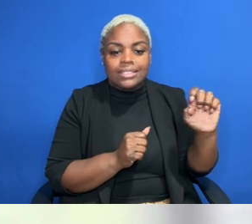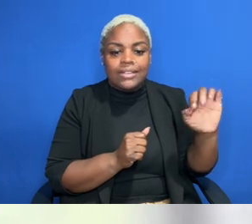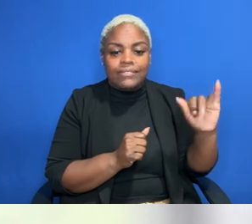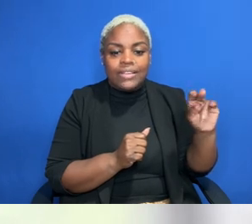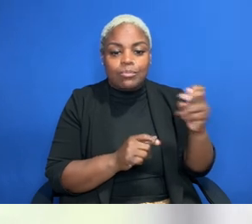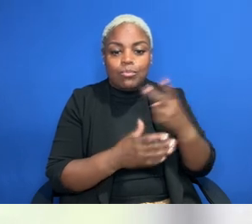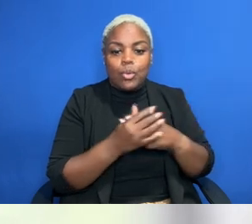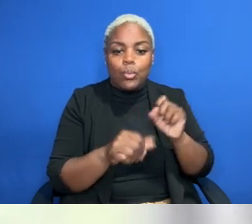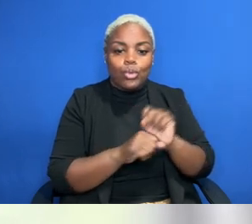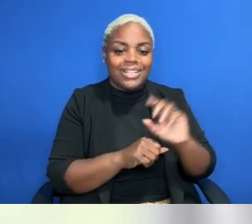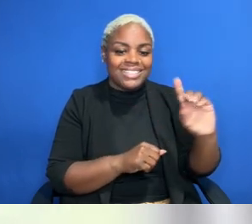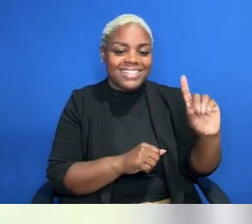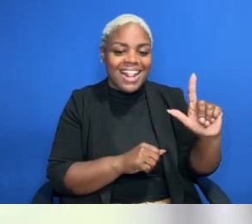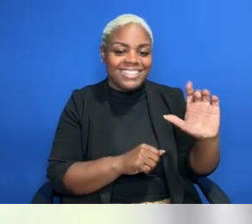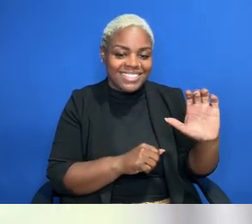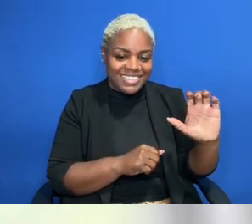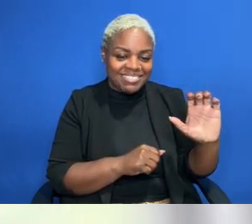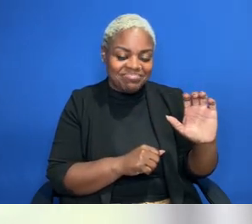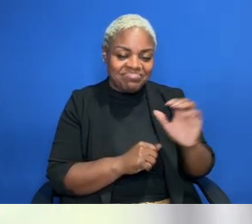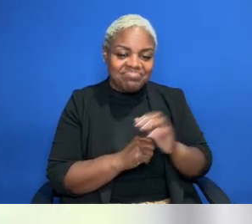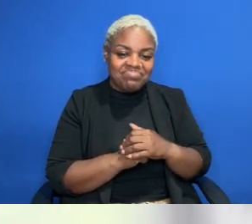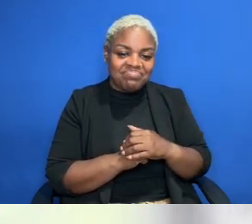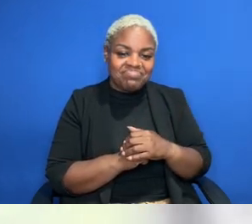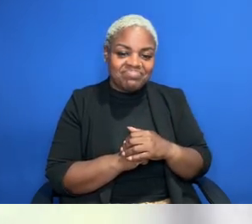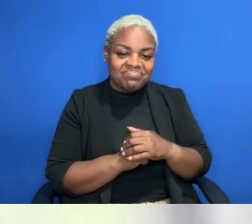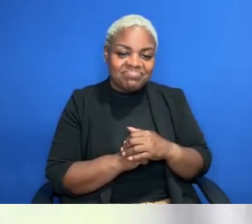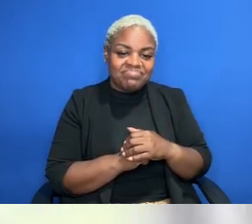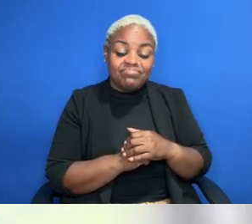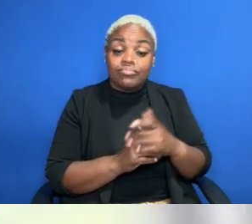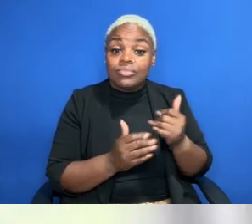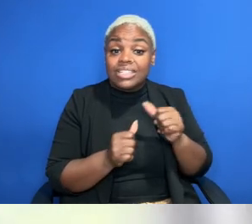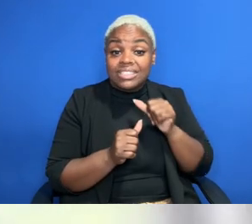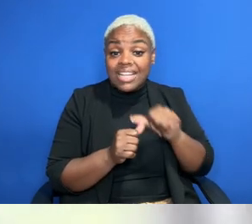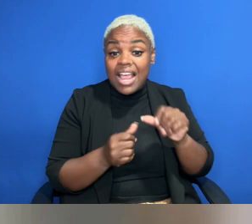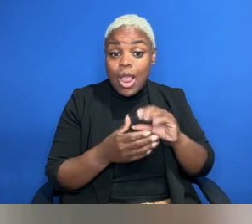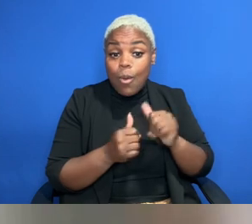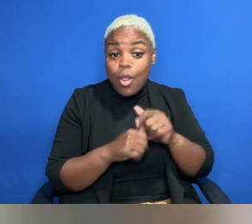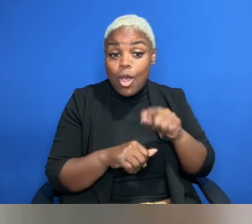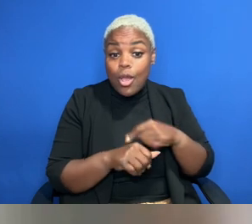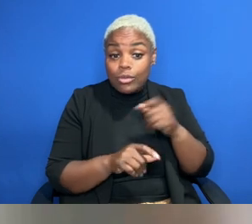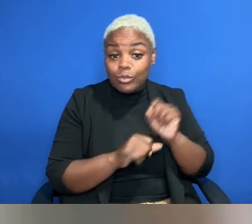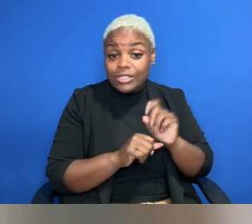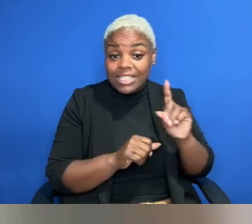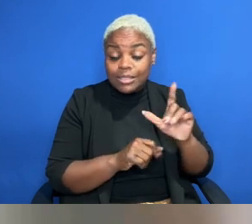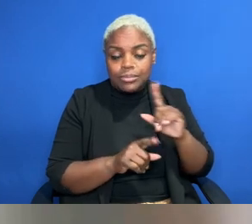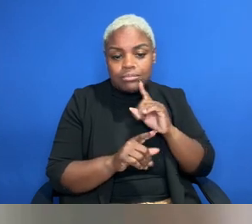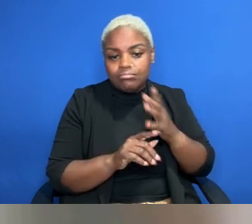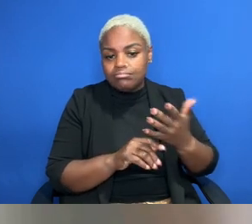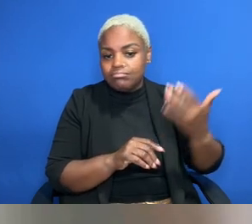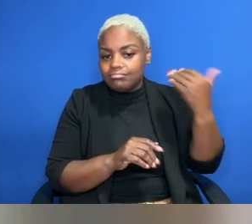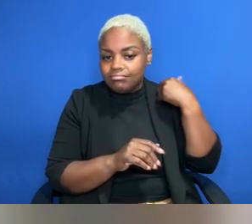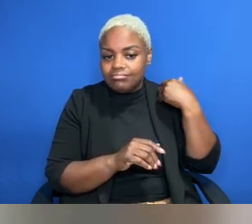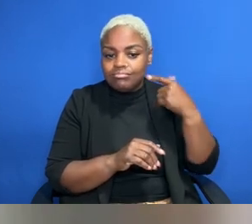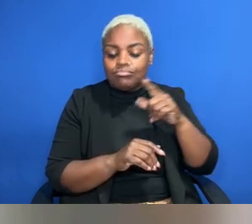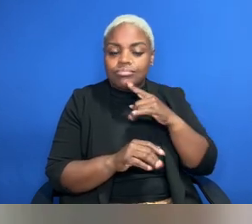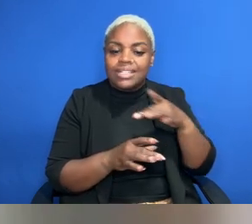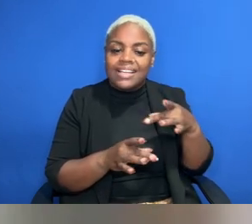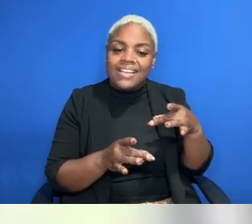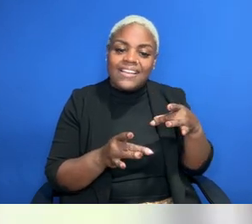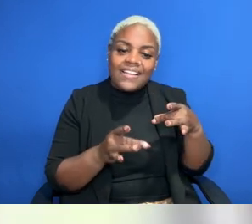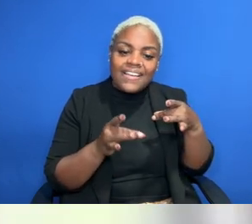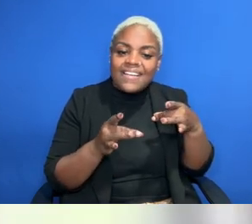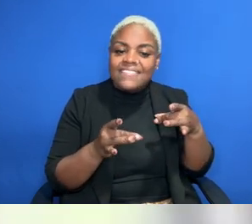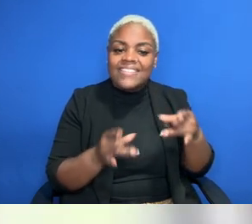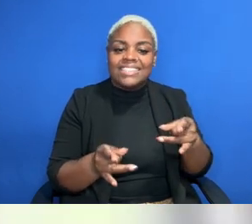Stephanie. We both worked at Display. We won't even say how long ago it was we worked together at DLC. It's much too long ago,